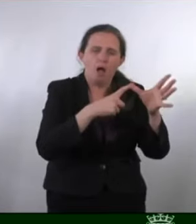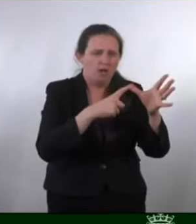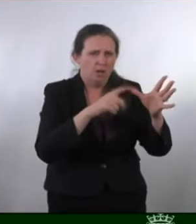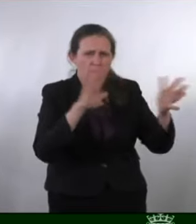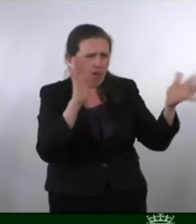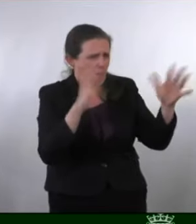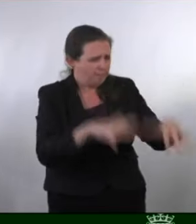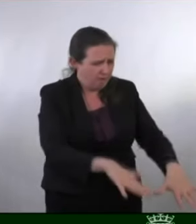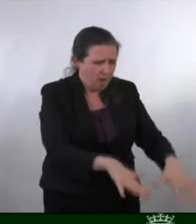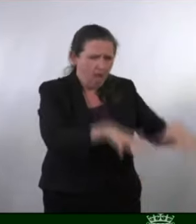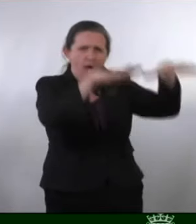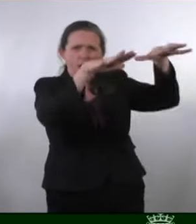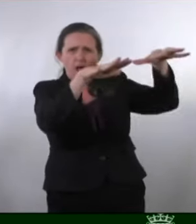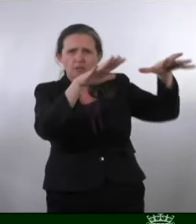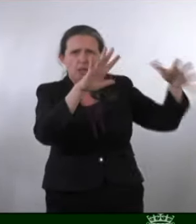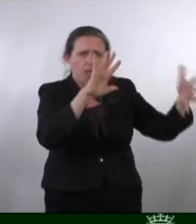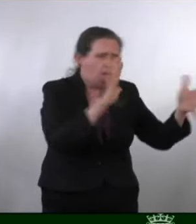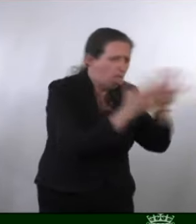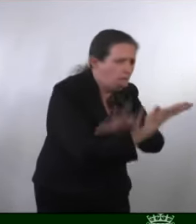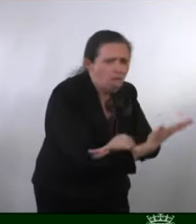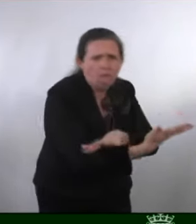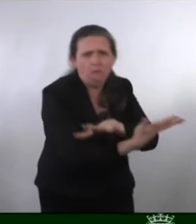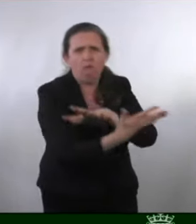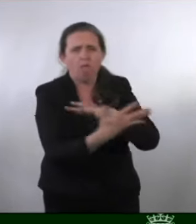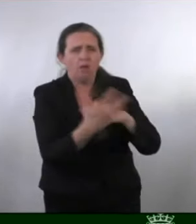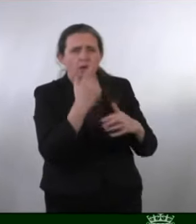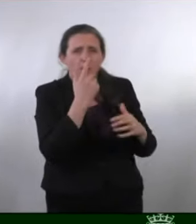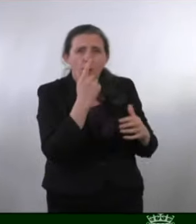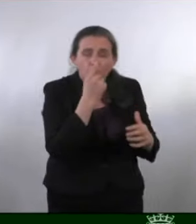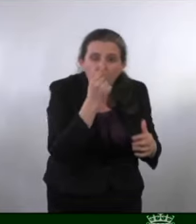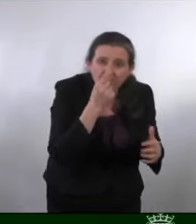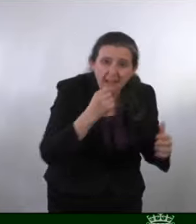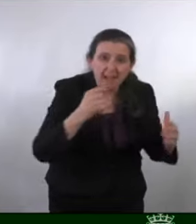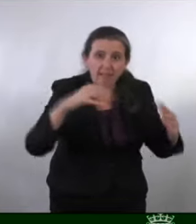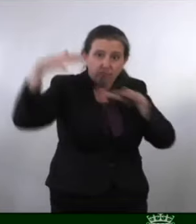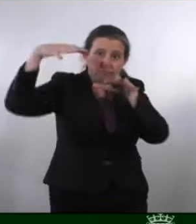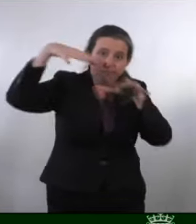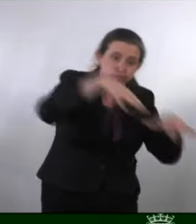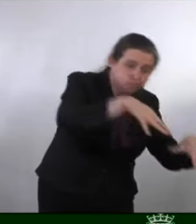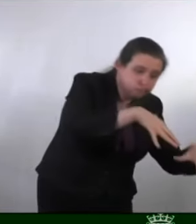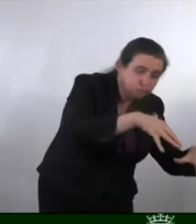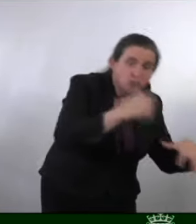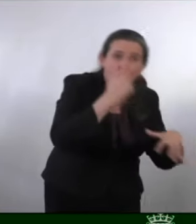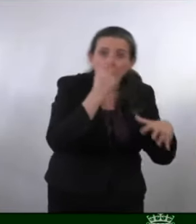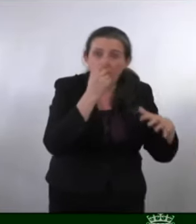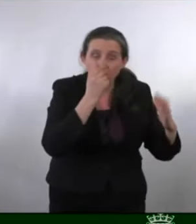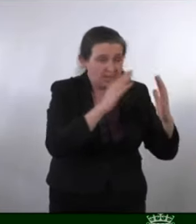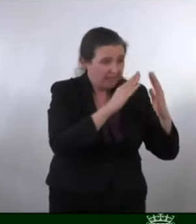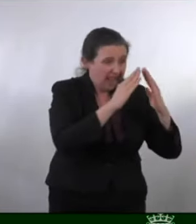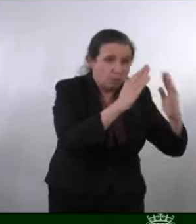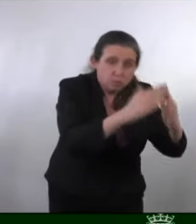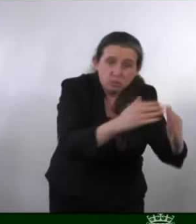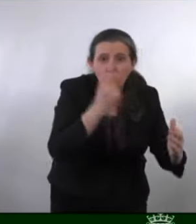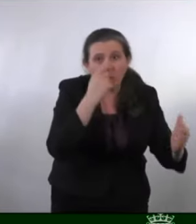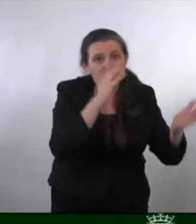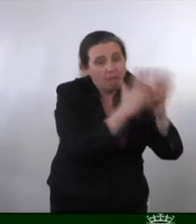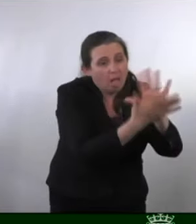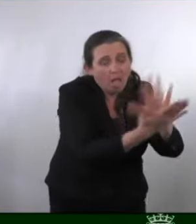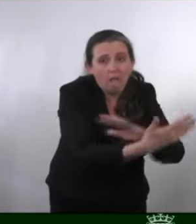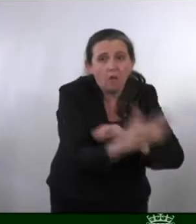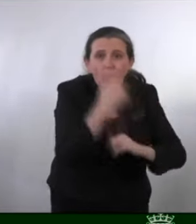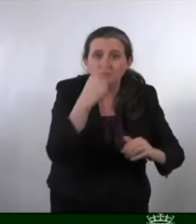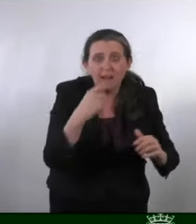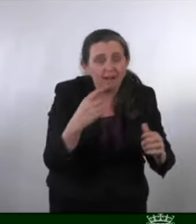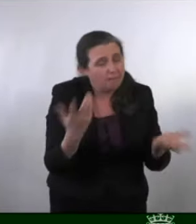too easily have landed on top of people's houses, or, God forbid, as it has elsewhere in the past in Wales. We